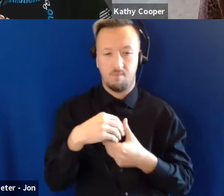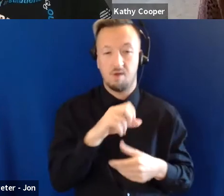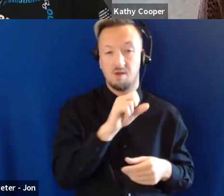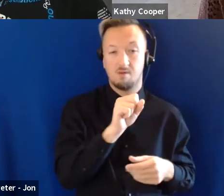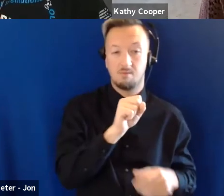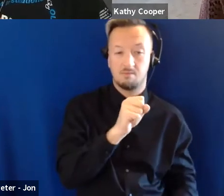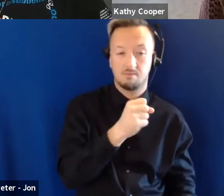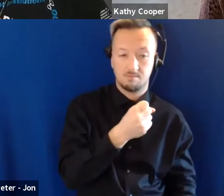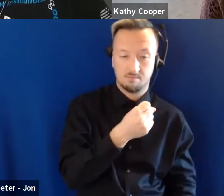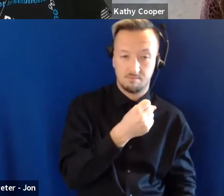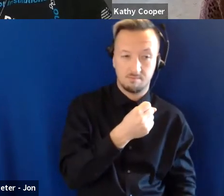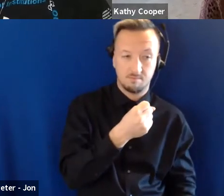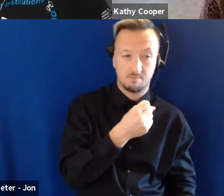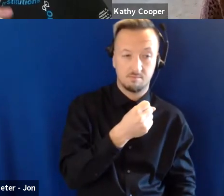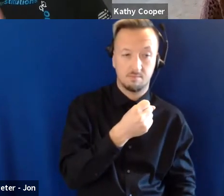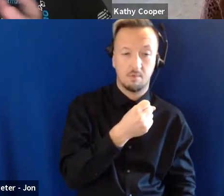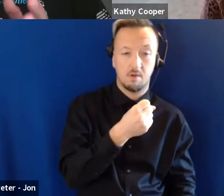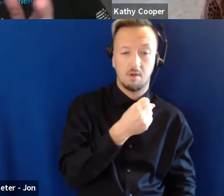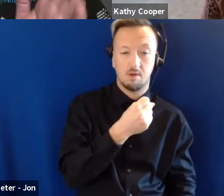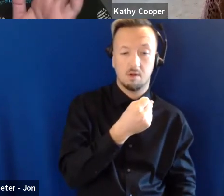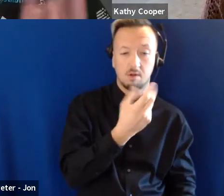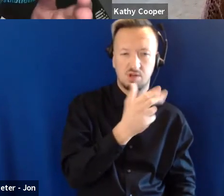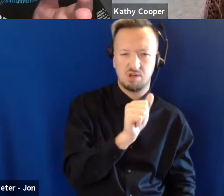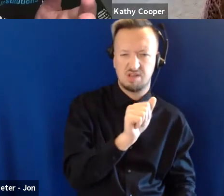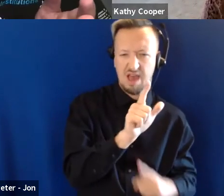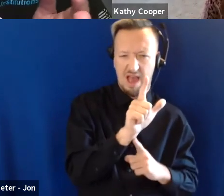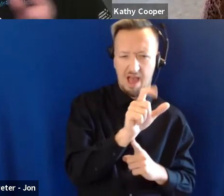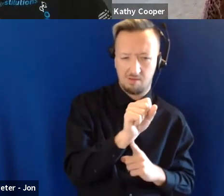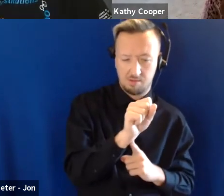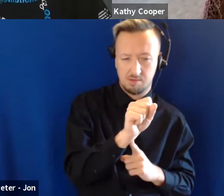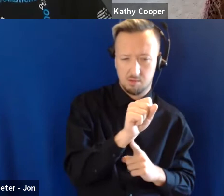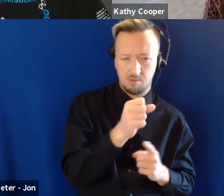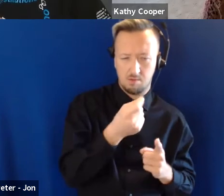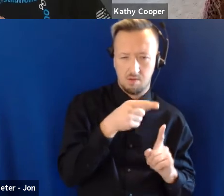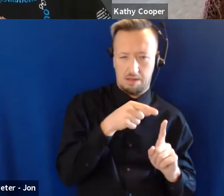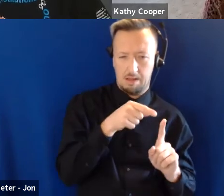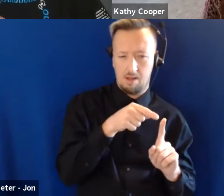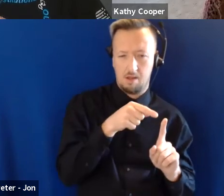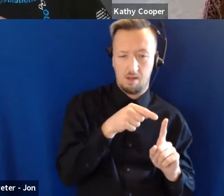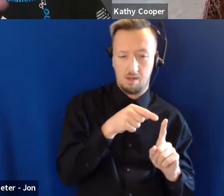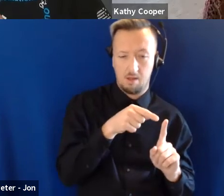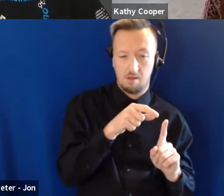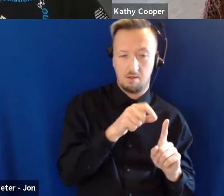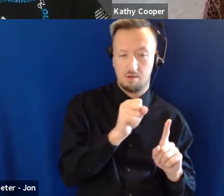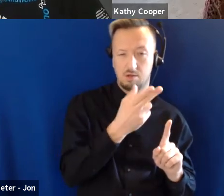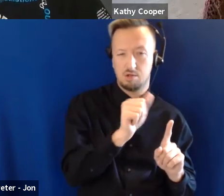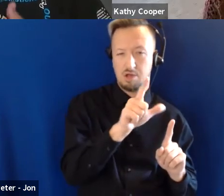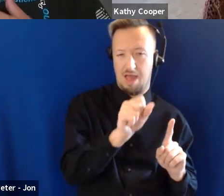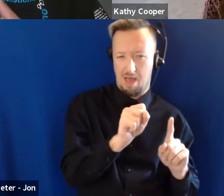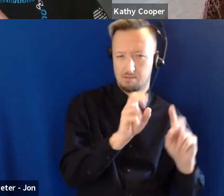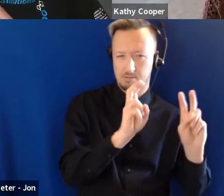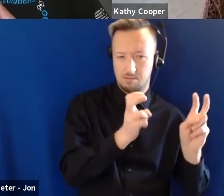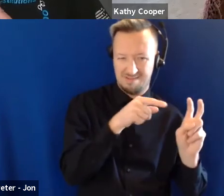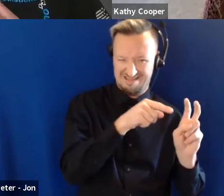not to get too lawyerly on folks. And so that's what you got to do. But then we move into this